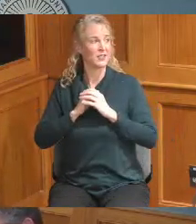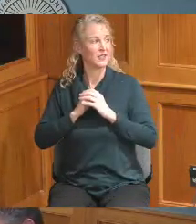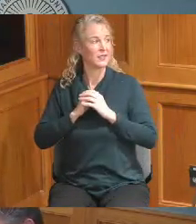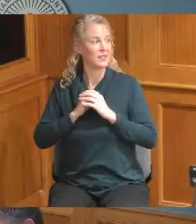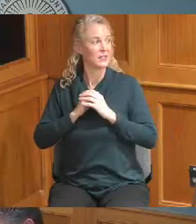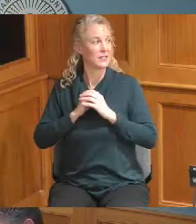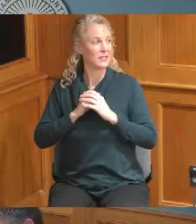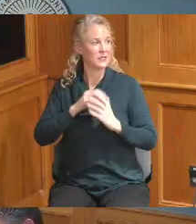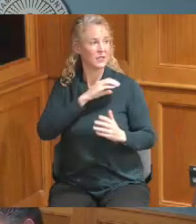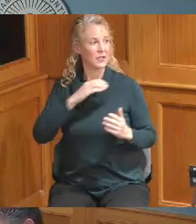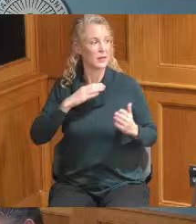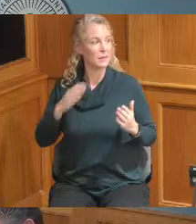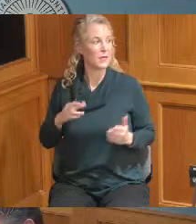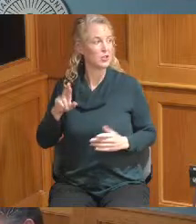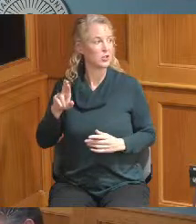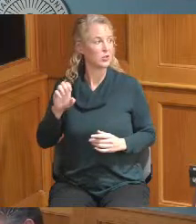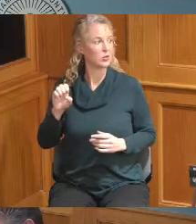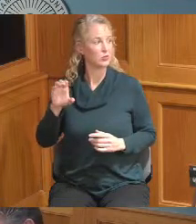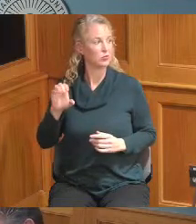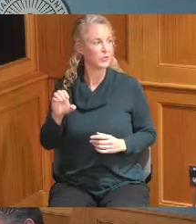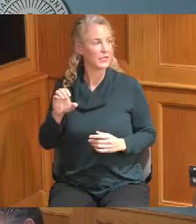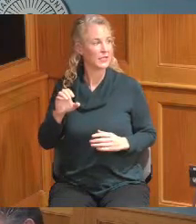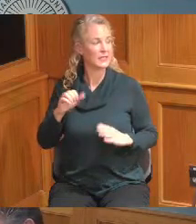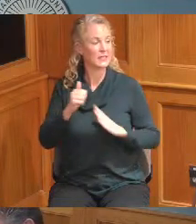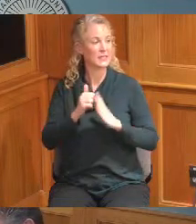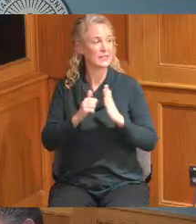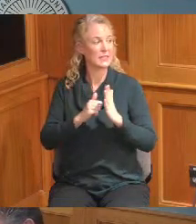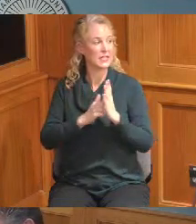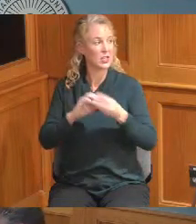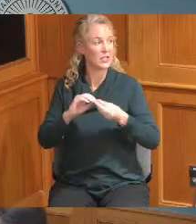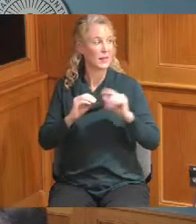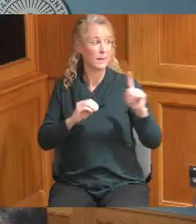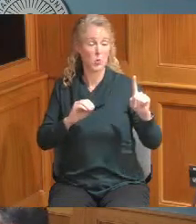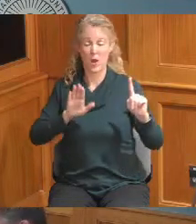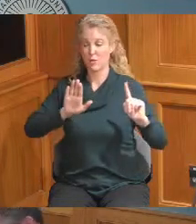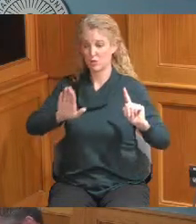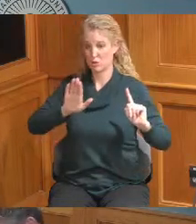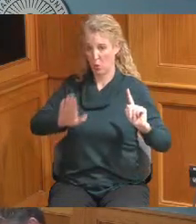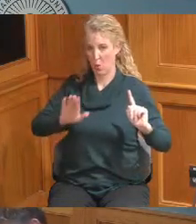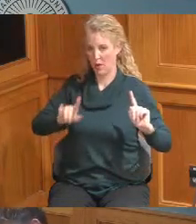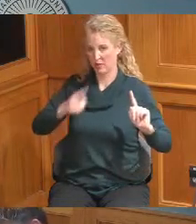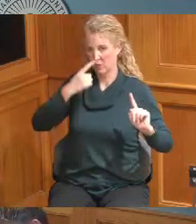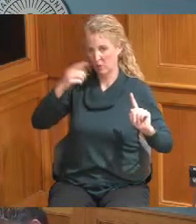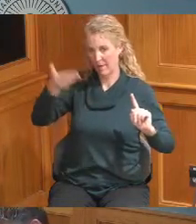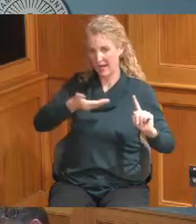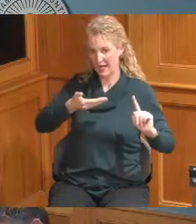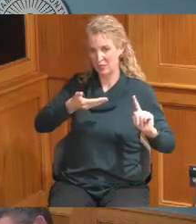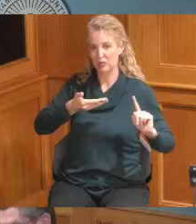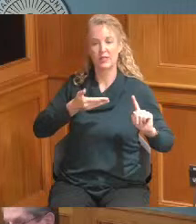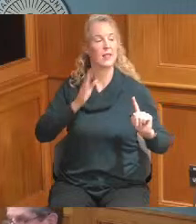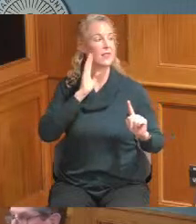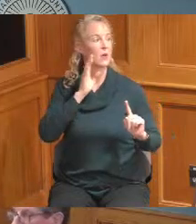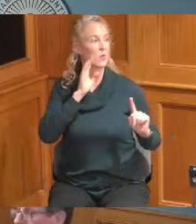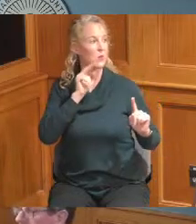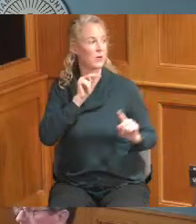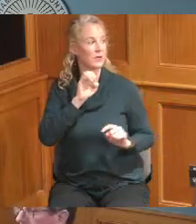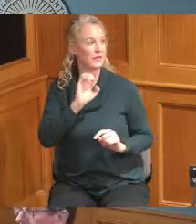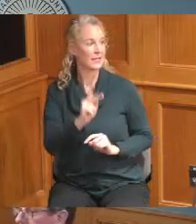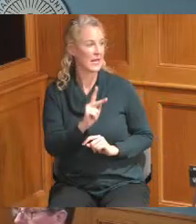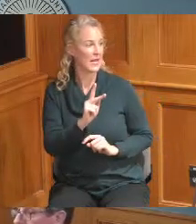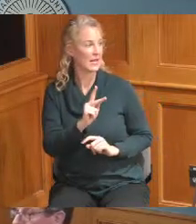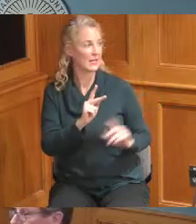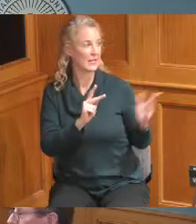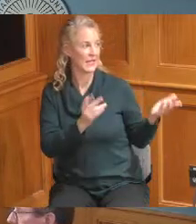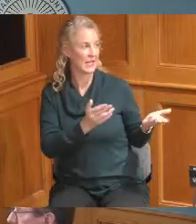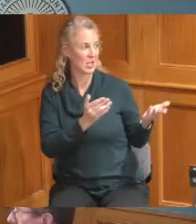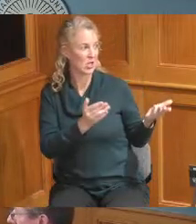so Commissioner Reese, consent agenda item number 1 is yours. So I'm going to have you introduce that, and then we're going to go over to Nick Crosley, who is